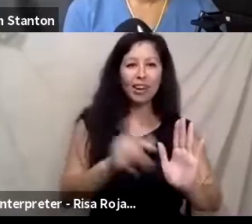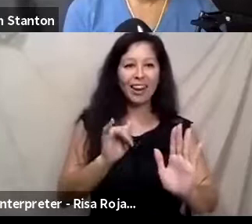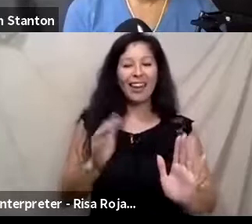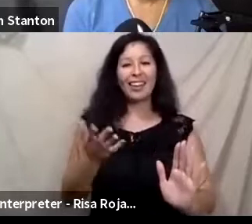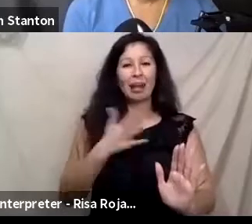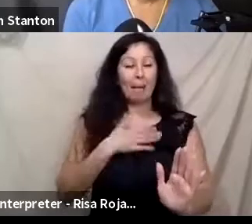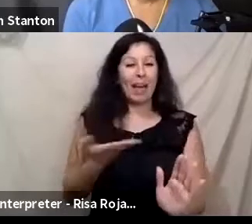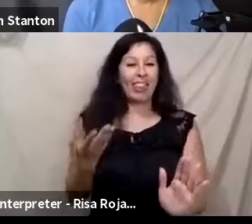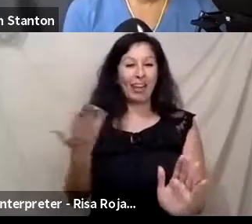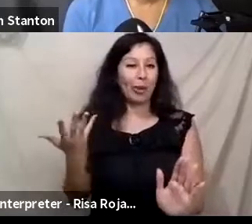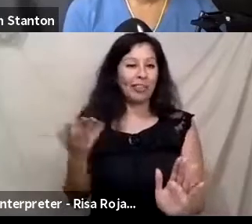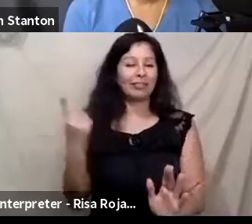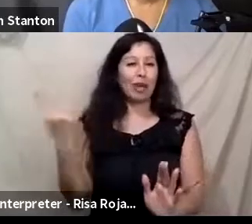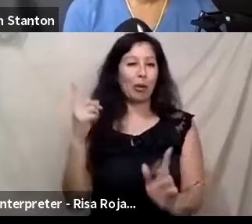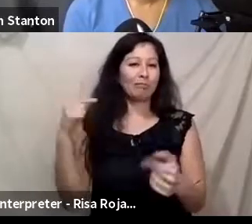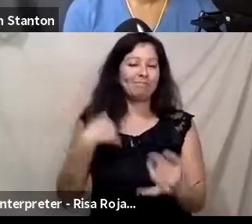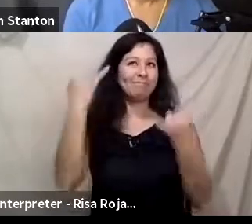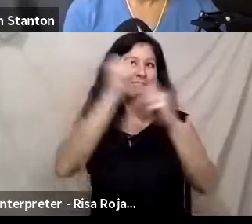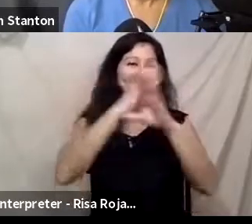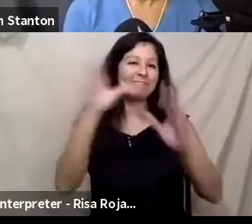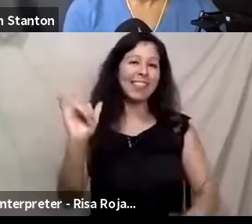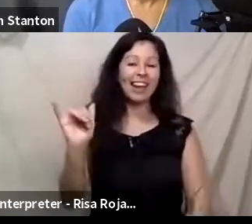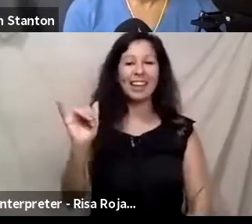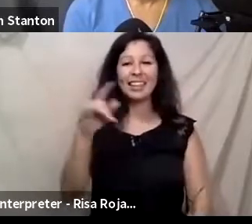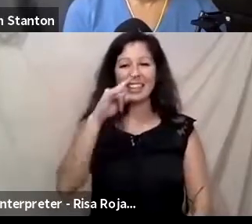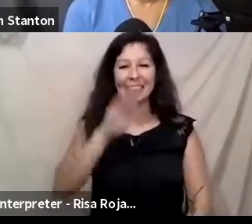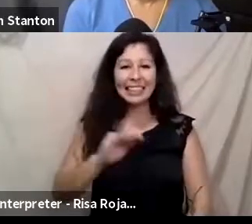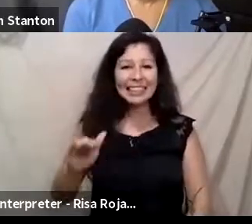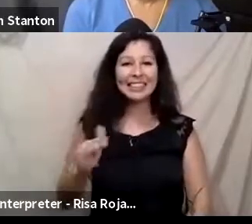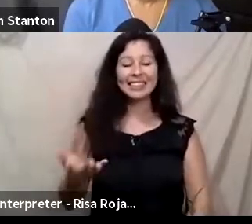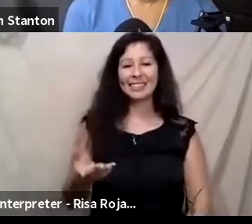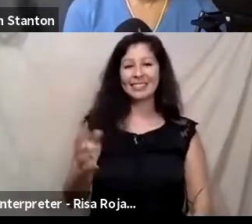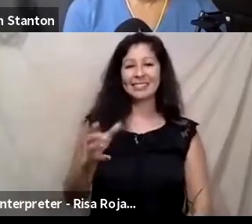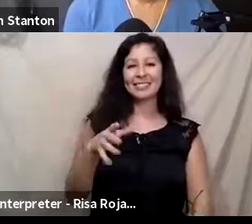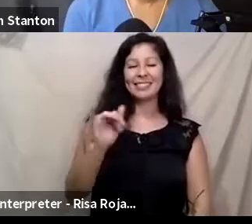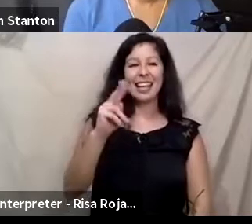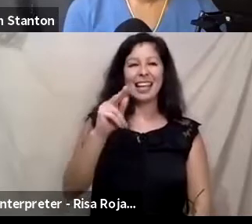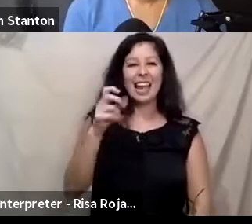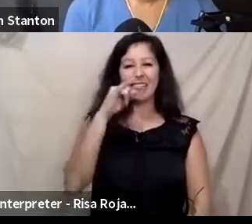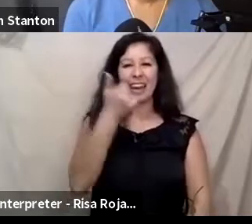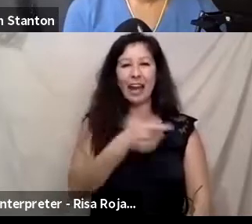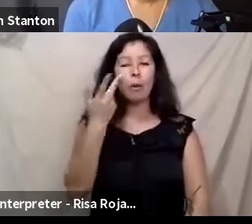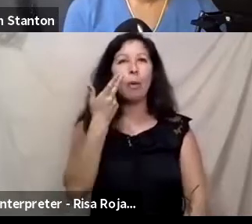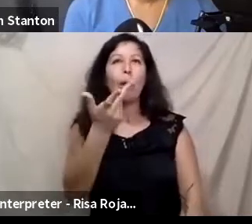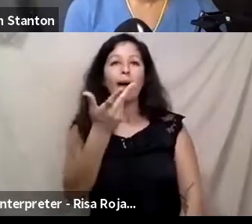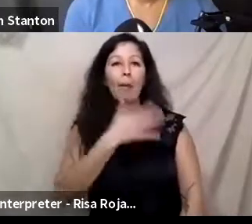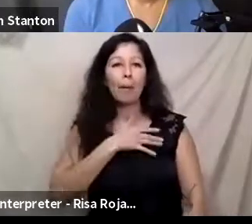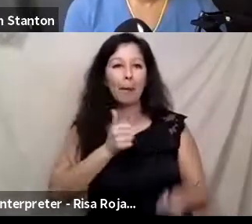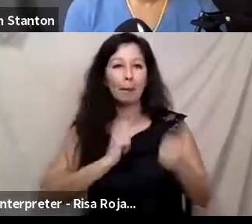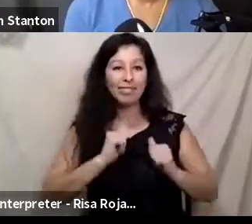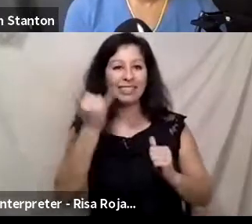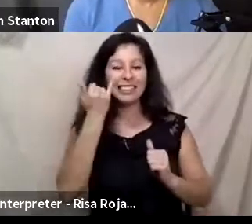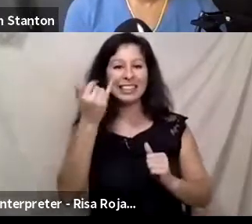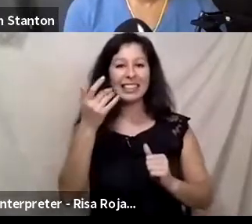my thing is always, I imagine like kids, you know, kids and like Native kids anywhere watching, and like if you're